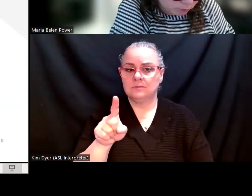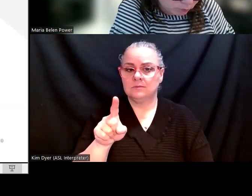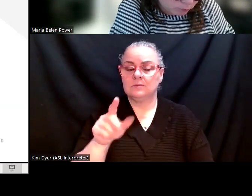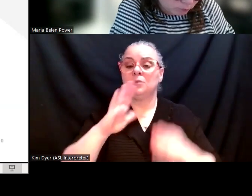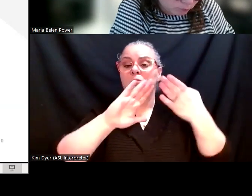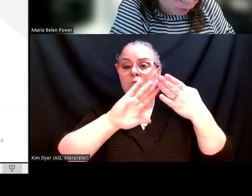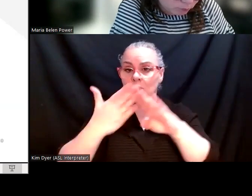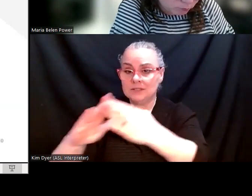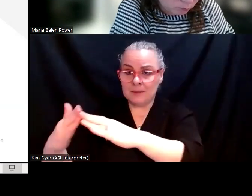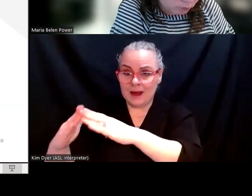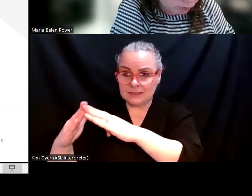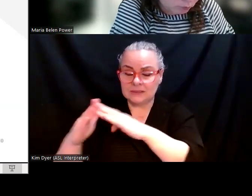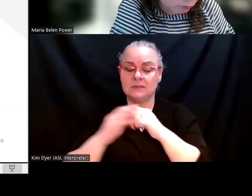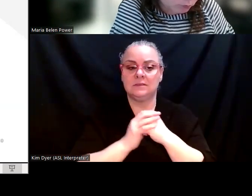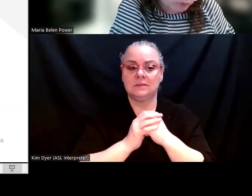municipalities,